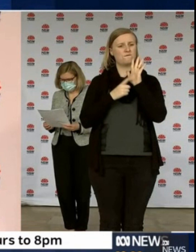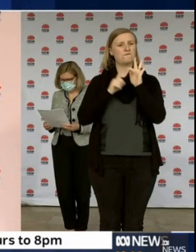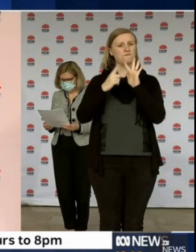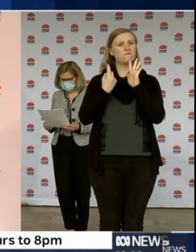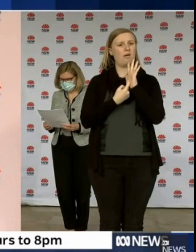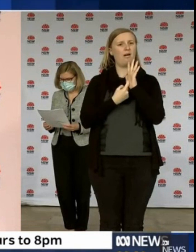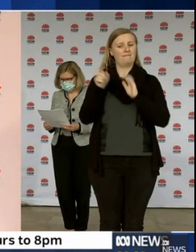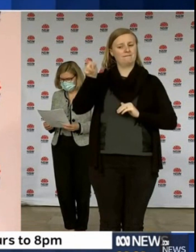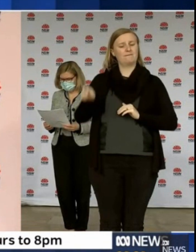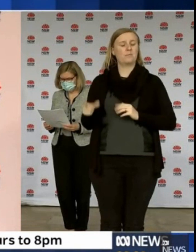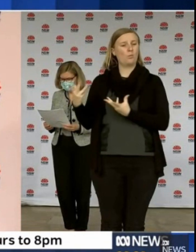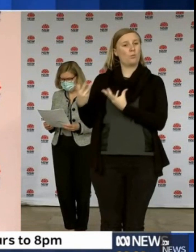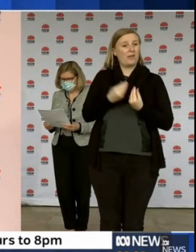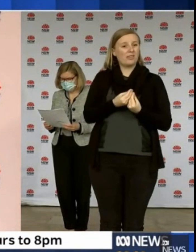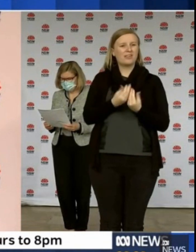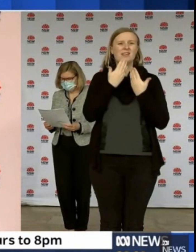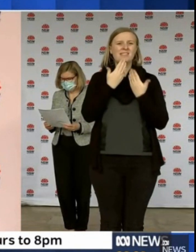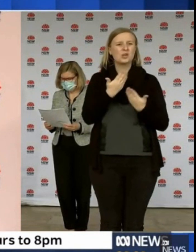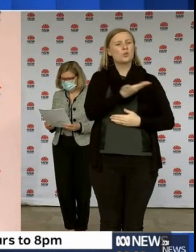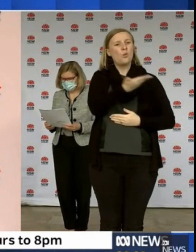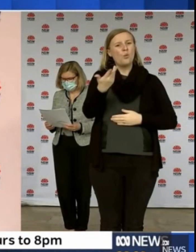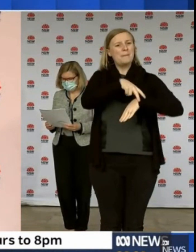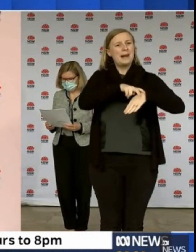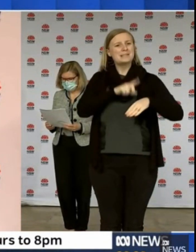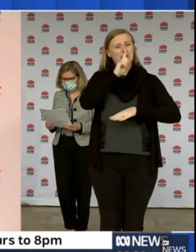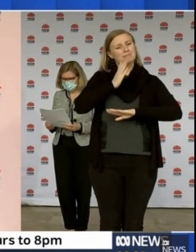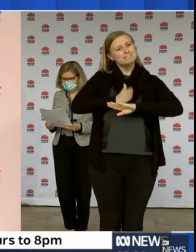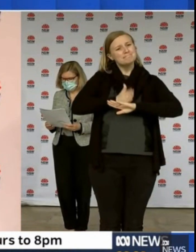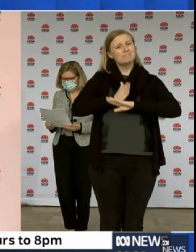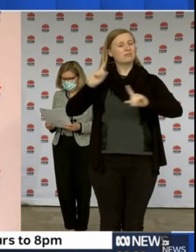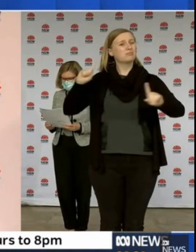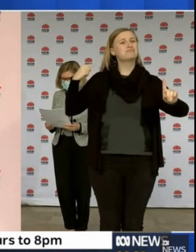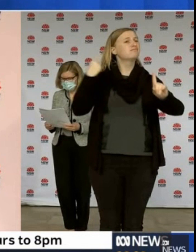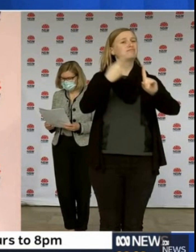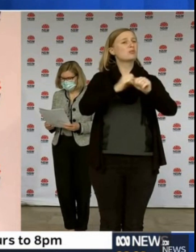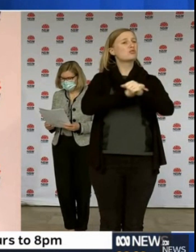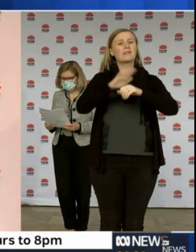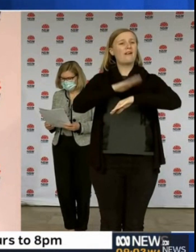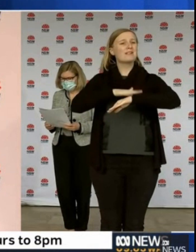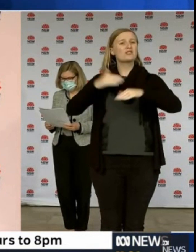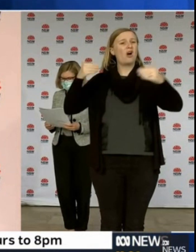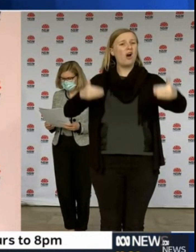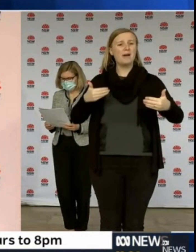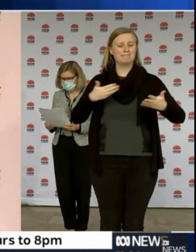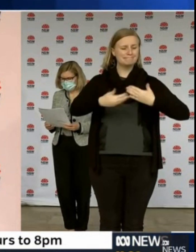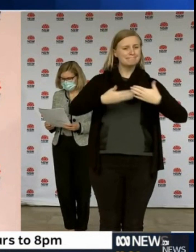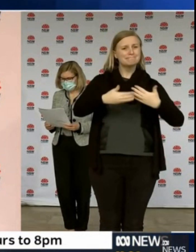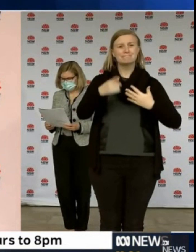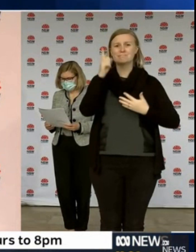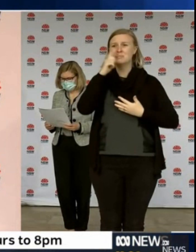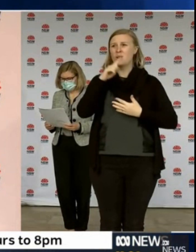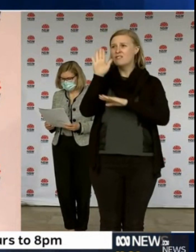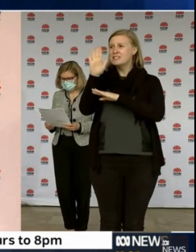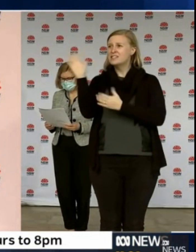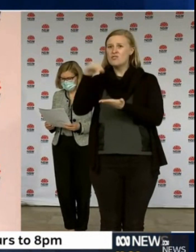to thank the entire New South Wales Police Force for their efforts during the entire pandemic, whether it's in managing the quarantine system or supporting